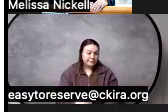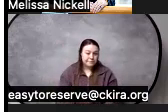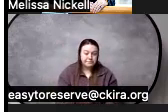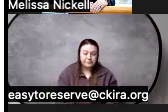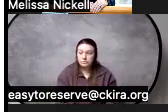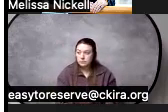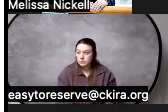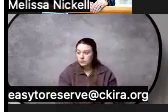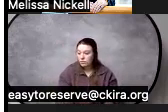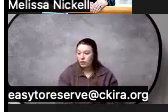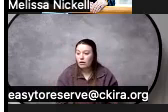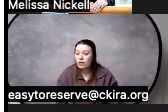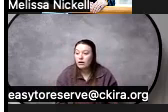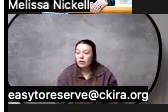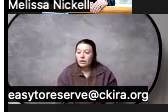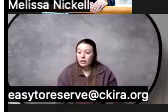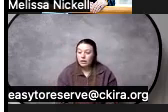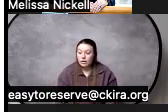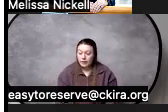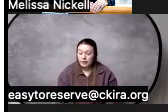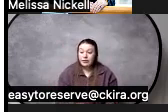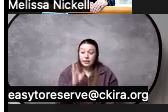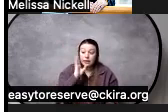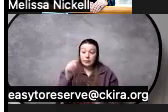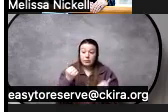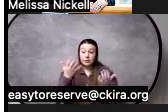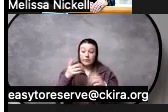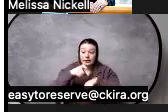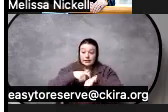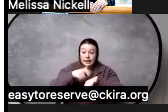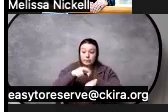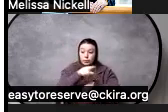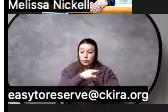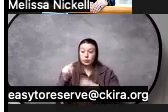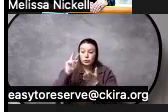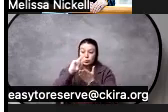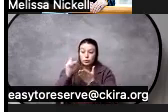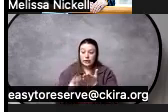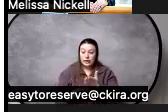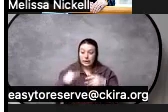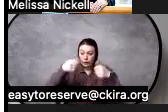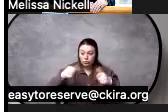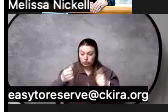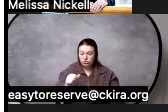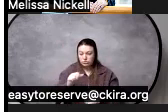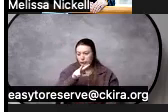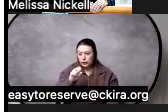So I'm going to give you all a little bit of time to just look at this poster, maybe about 30 seconds.